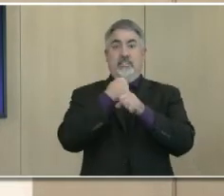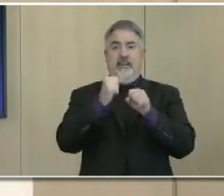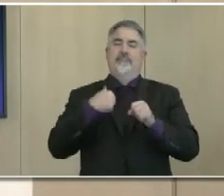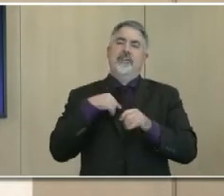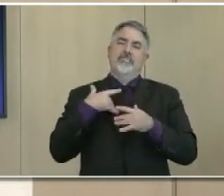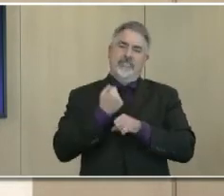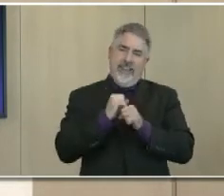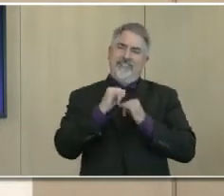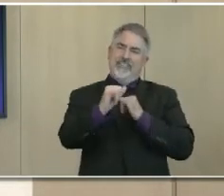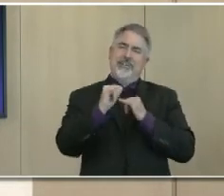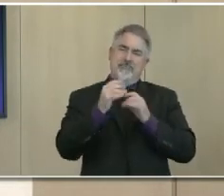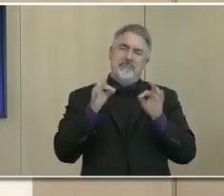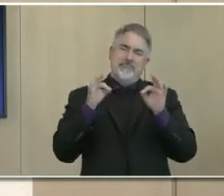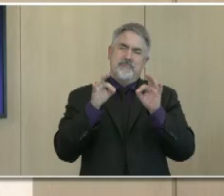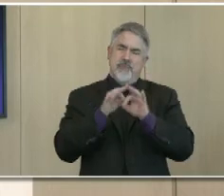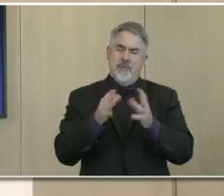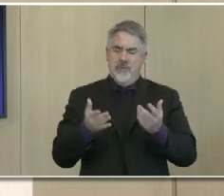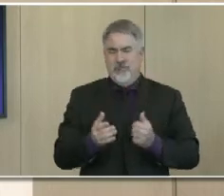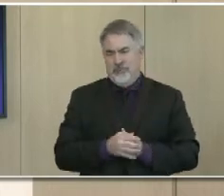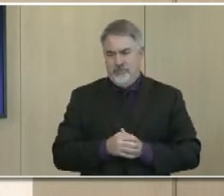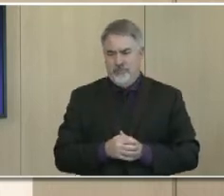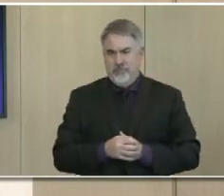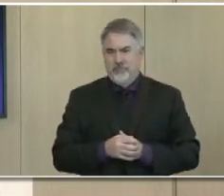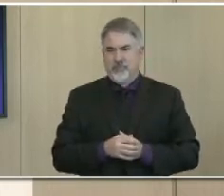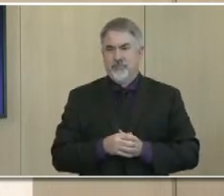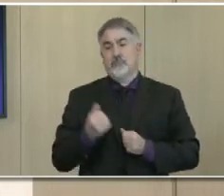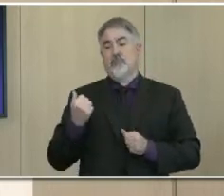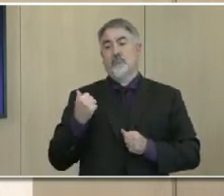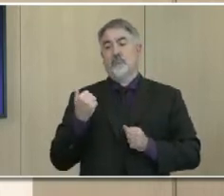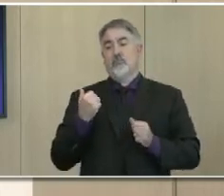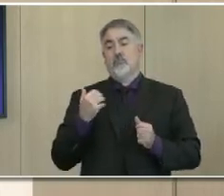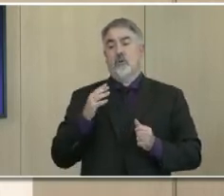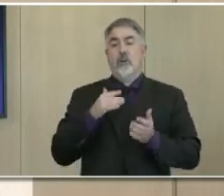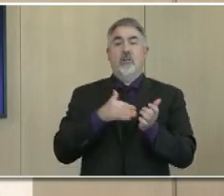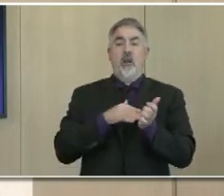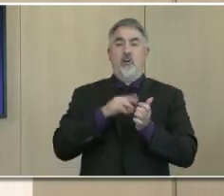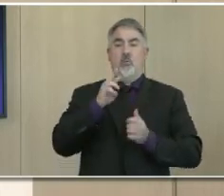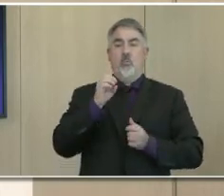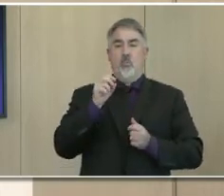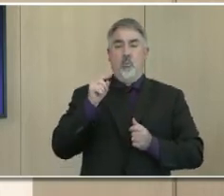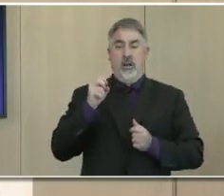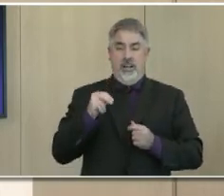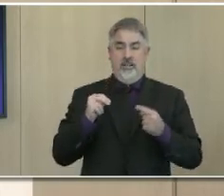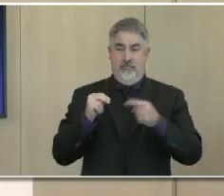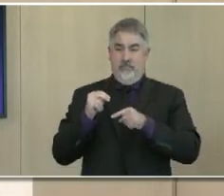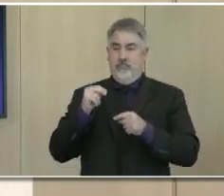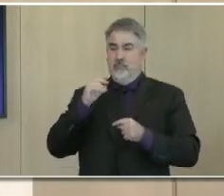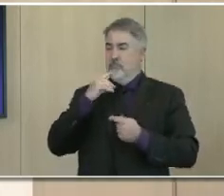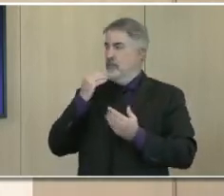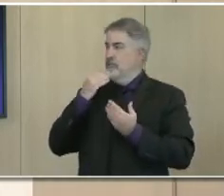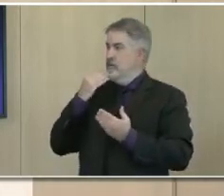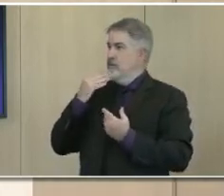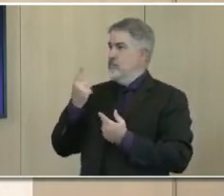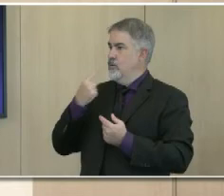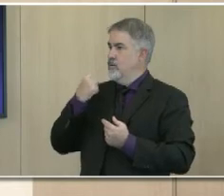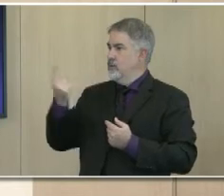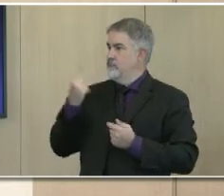of Supervisors, Dr. Wooten, Dr. McDonald. Thank you, everyone. Be safe.